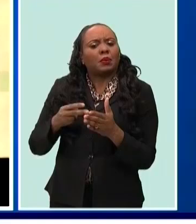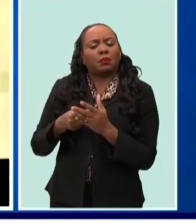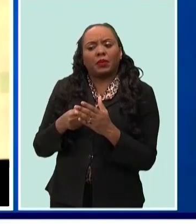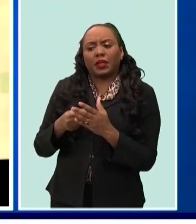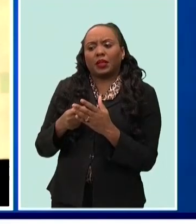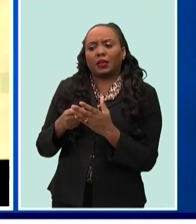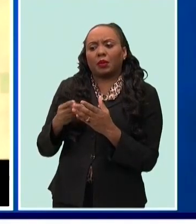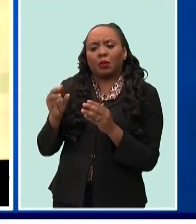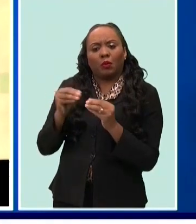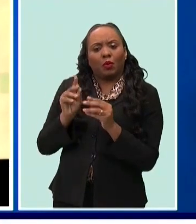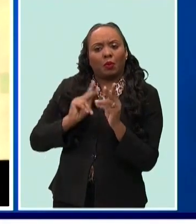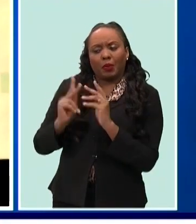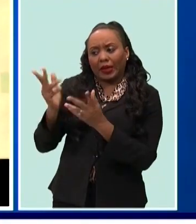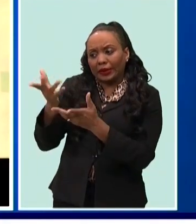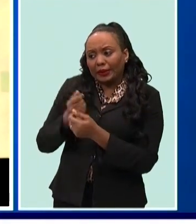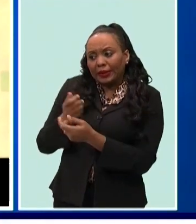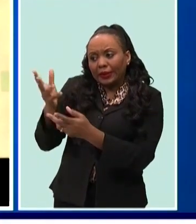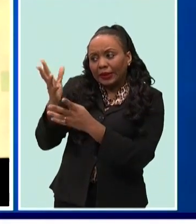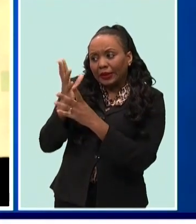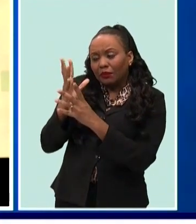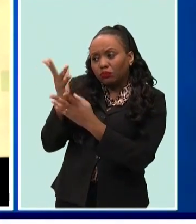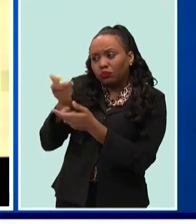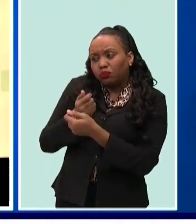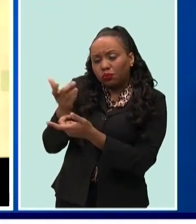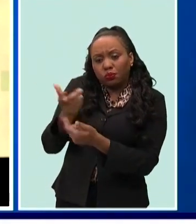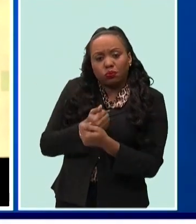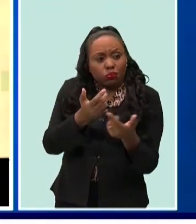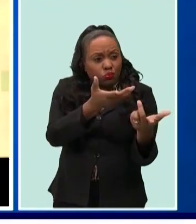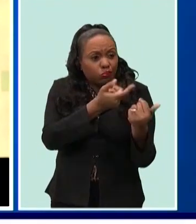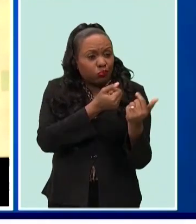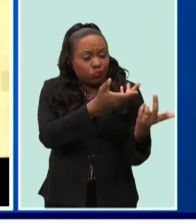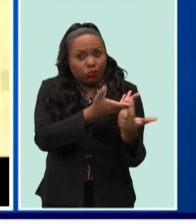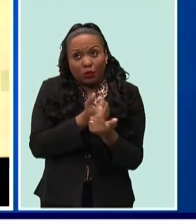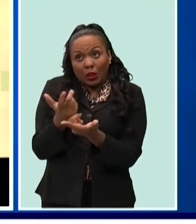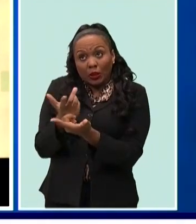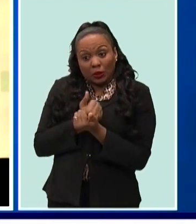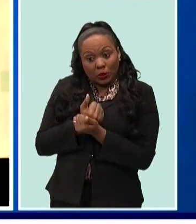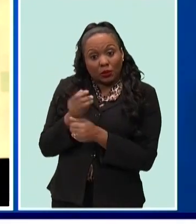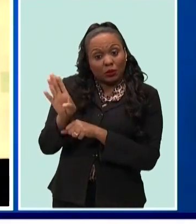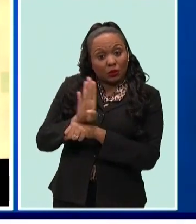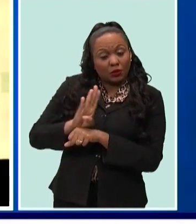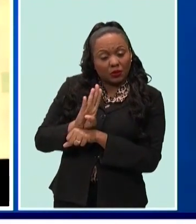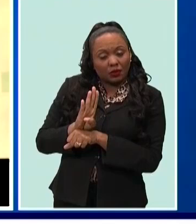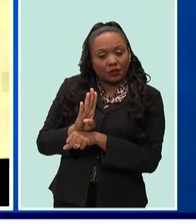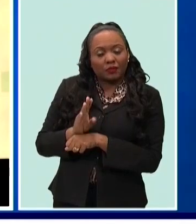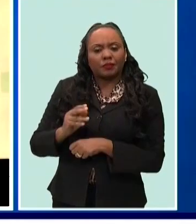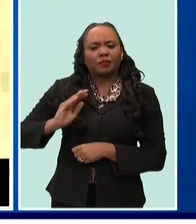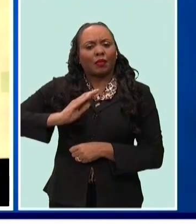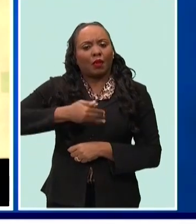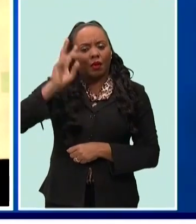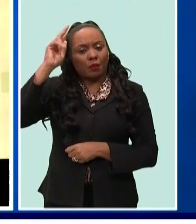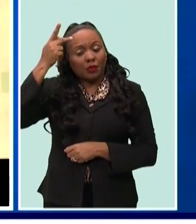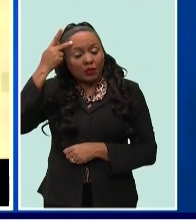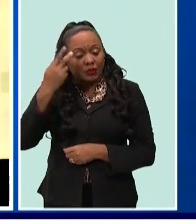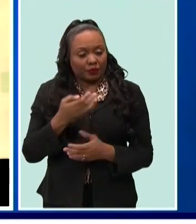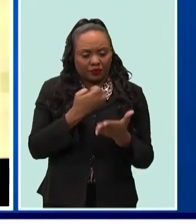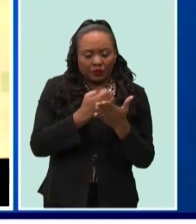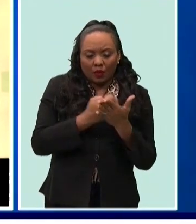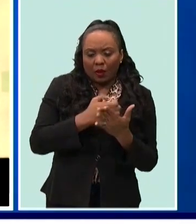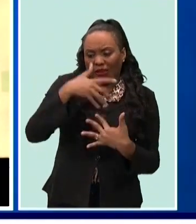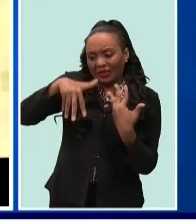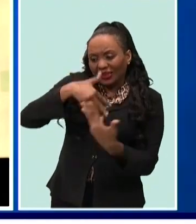return and that that return on investment will come because the country's political, economic, and